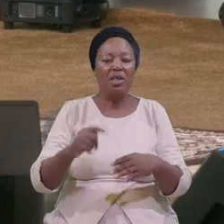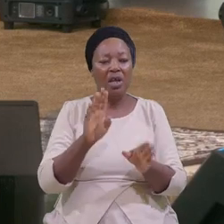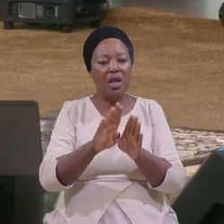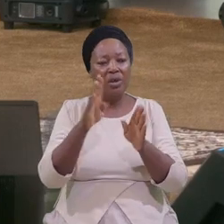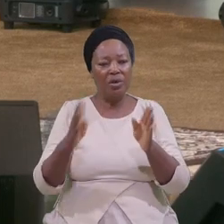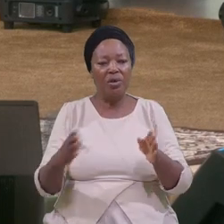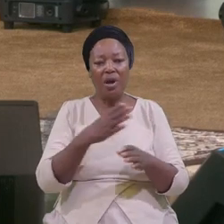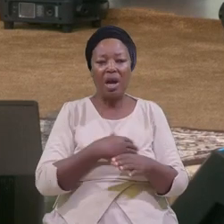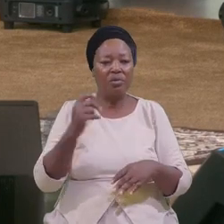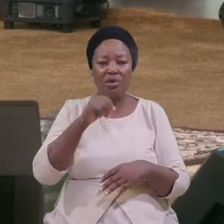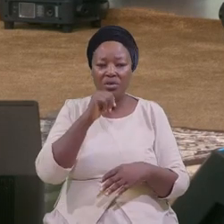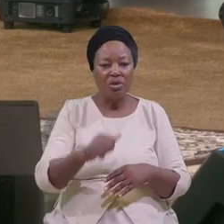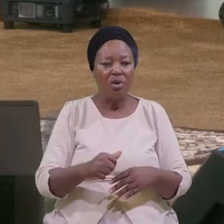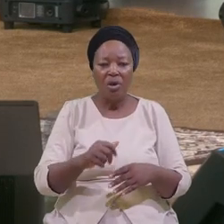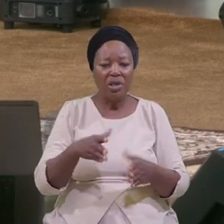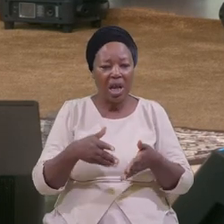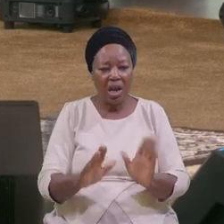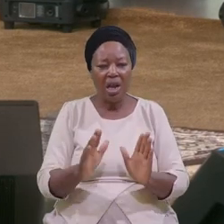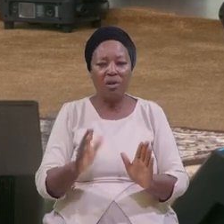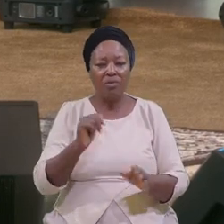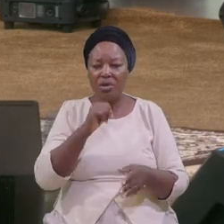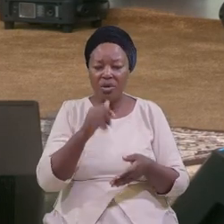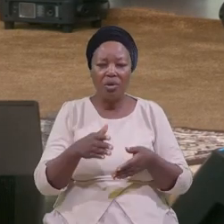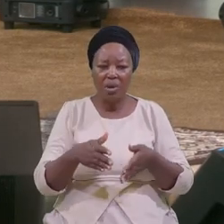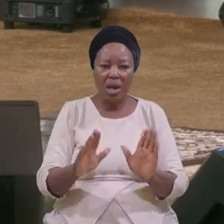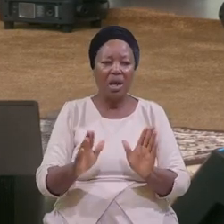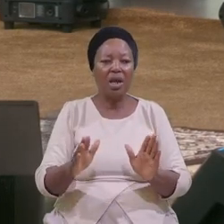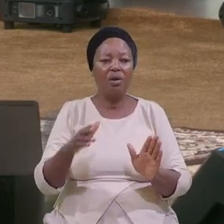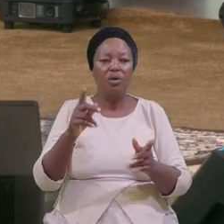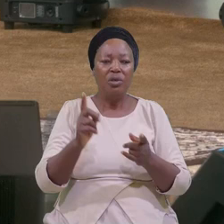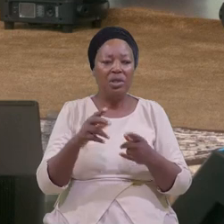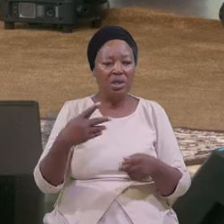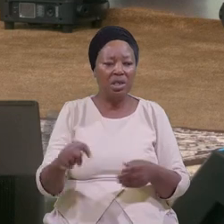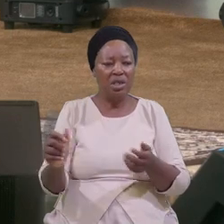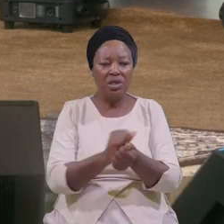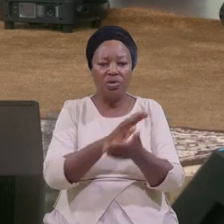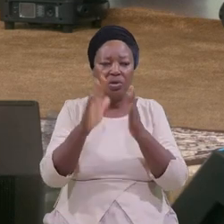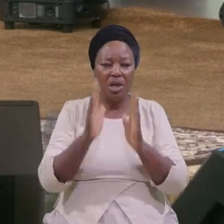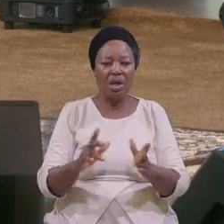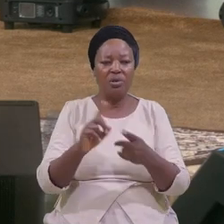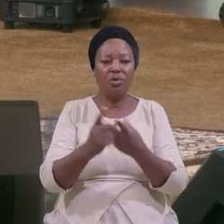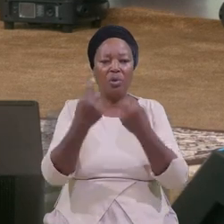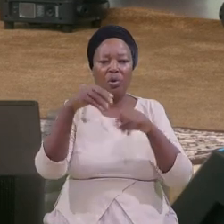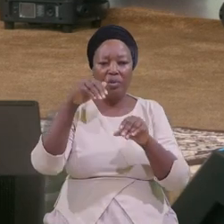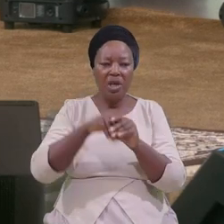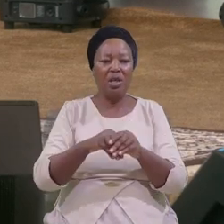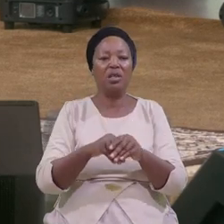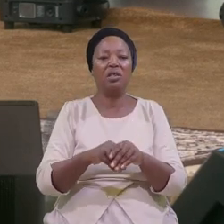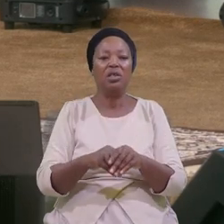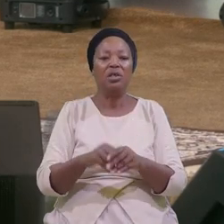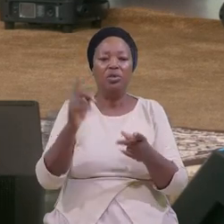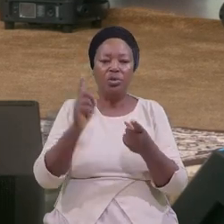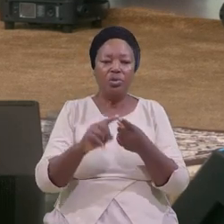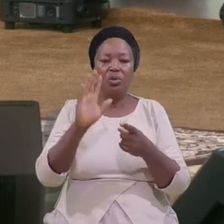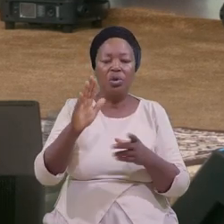will not suffer, will not allow, will not permit the destroyer to come in unto